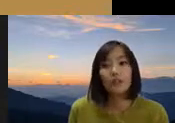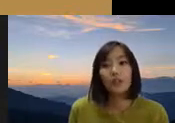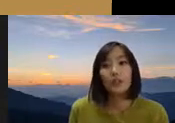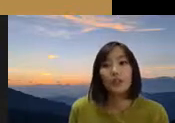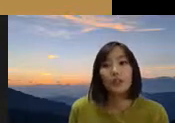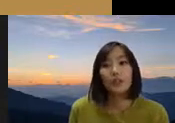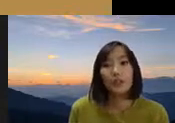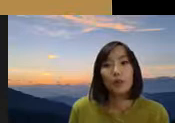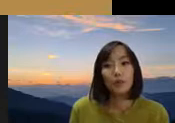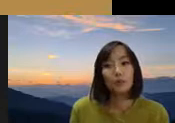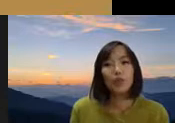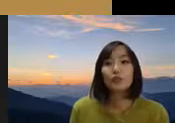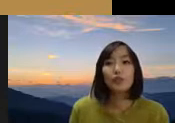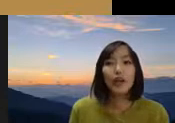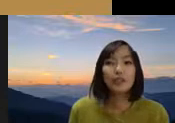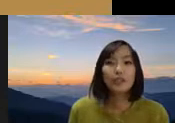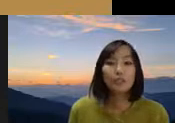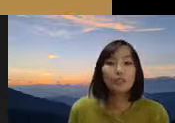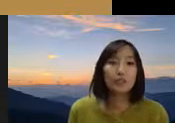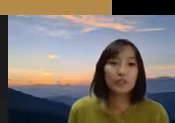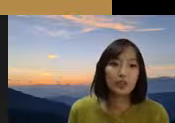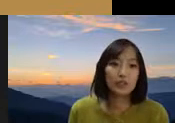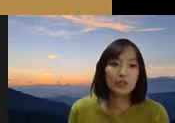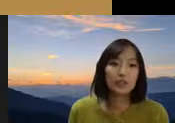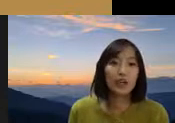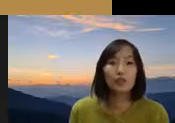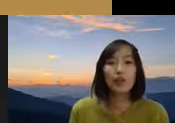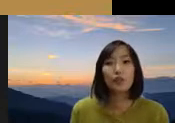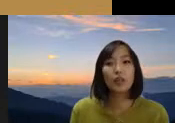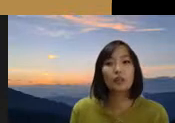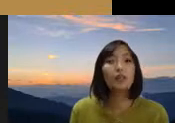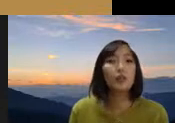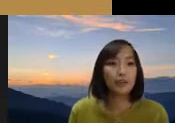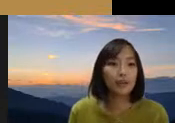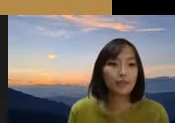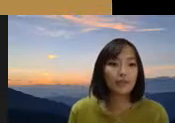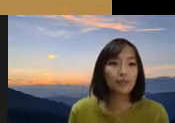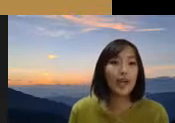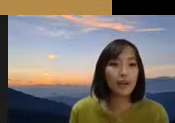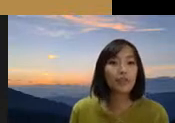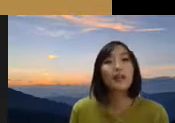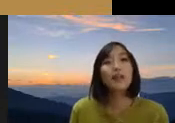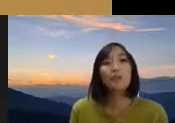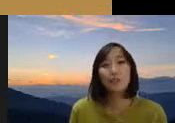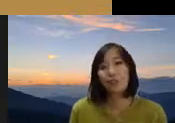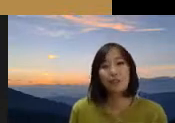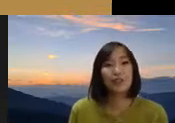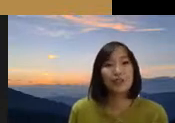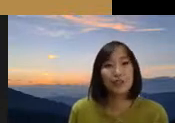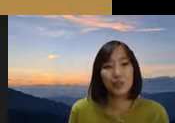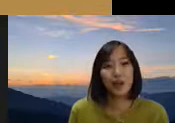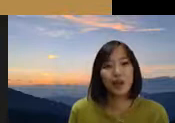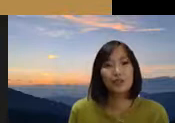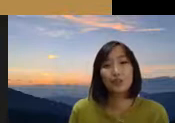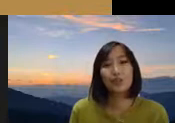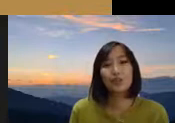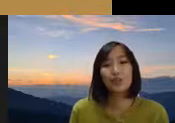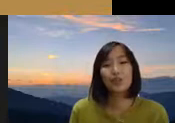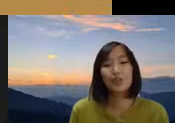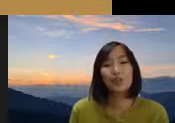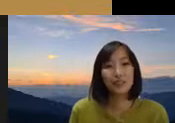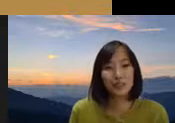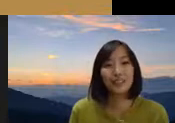channel. Here you will also find the previous recordings of the different webinars that we have. Please feel free to subscribe